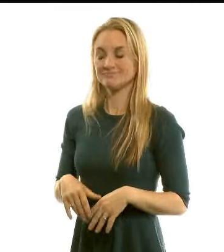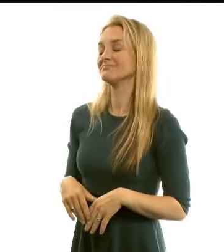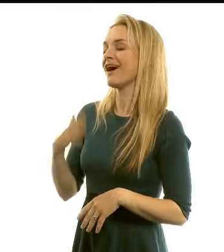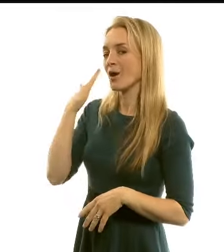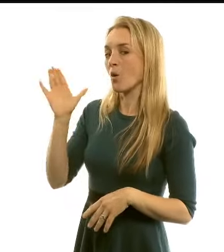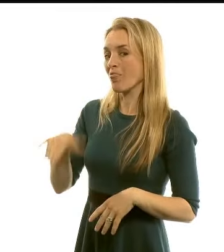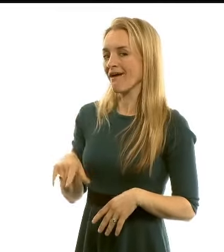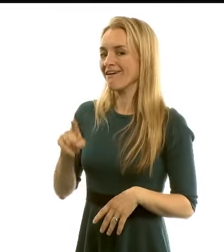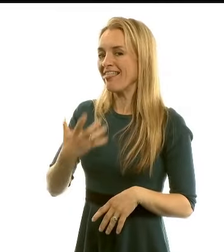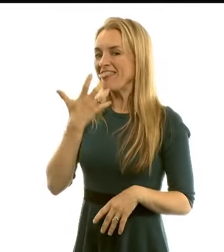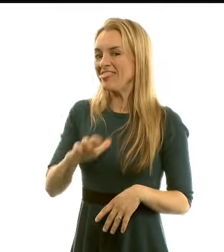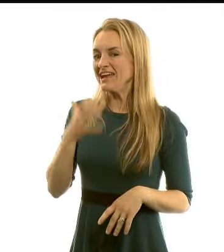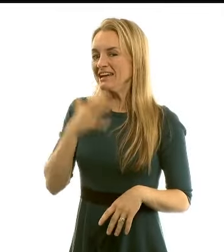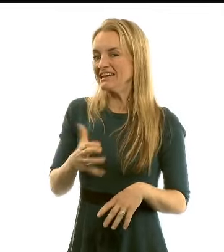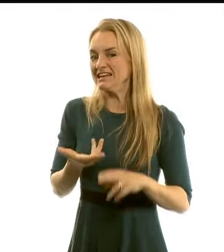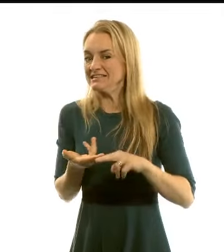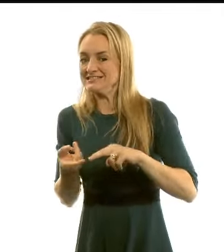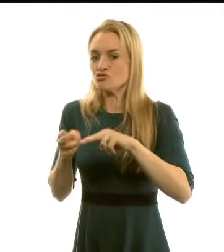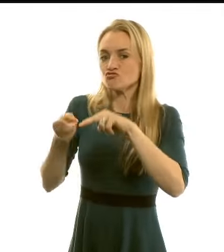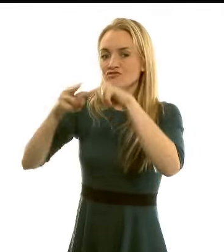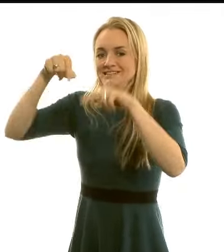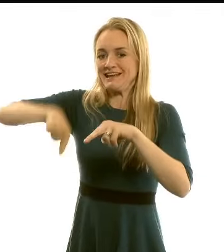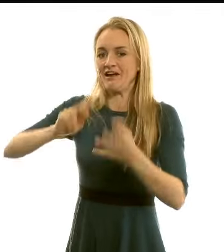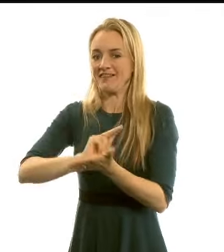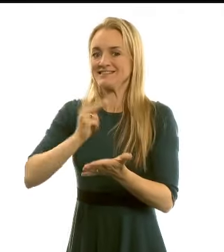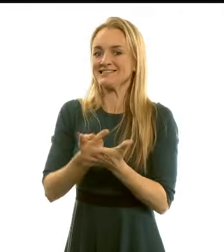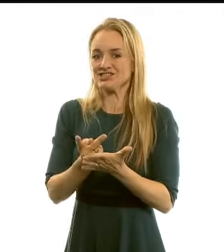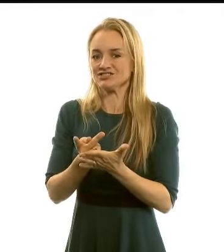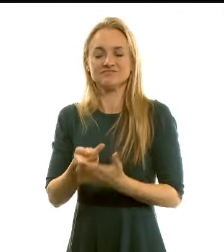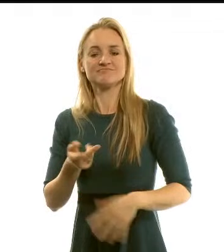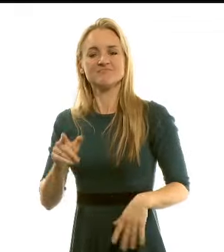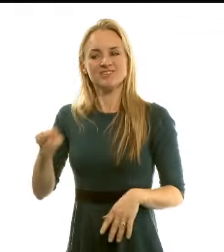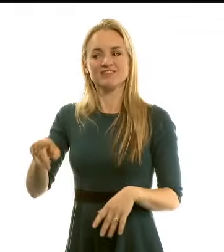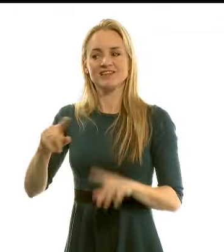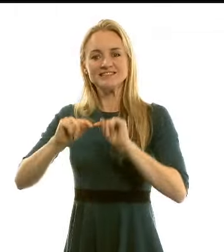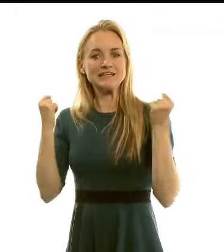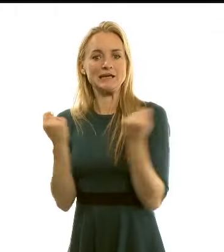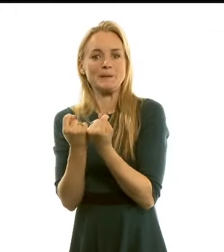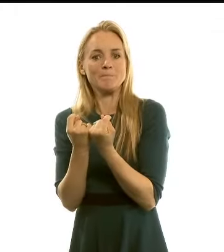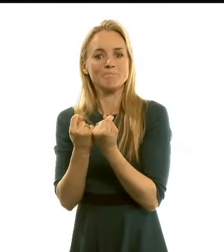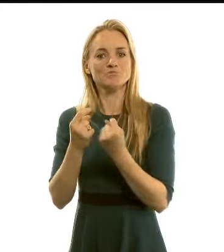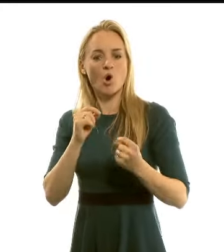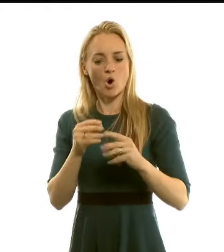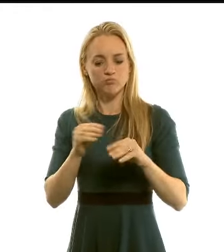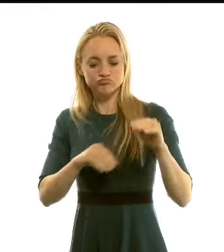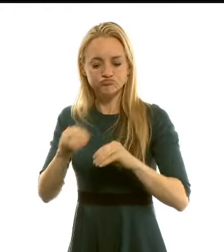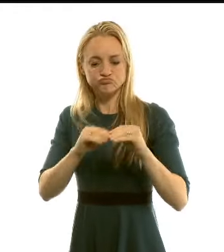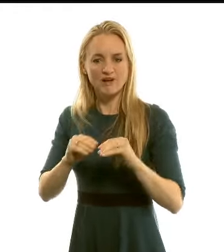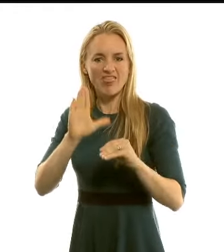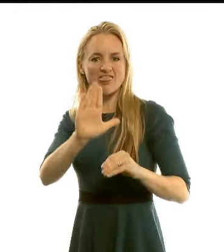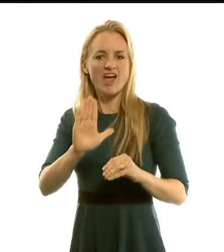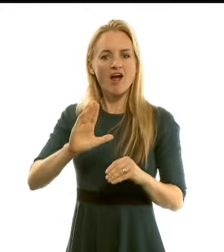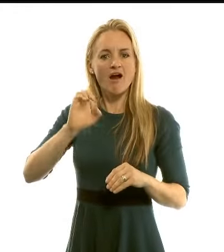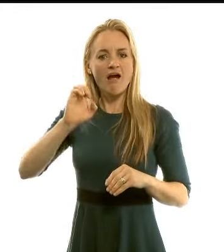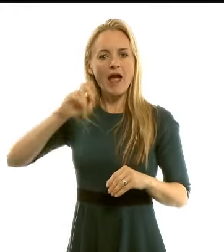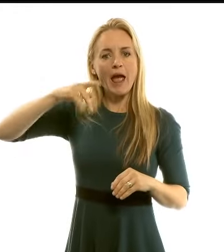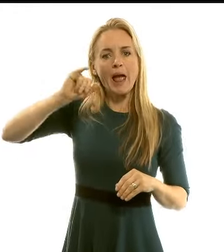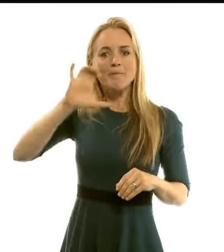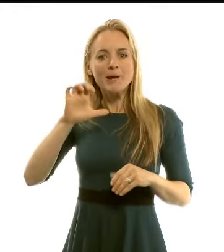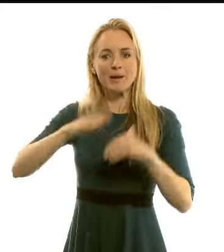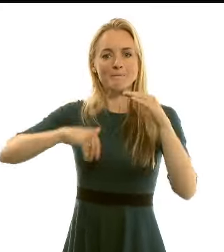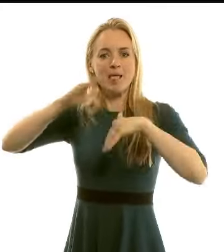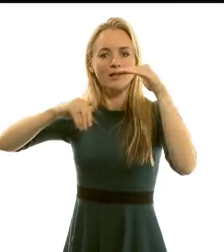that countdown clock is ticking as our teams assemble their final epic builds, celebrating 90 years of play. This is a huge ask. Let's see how they're